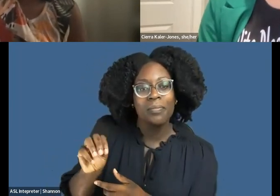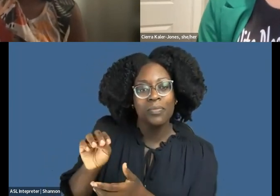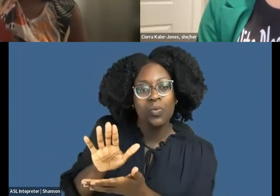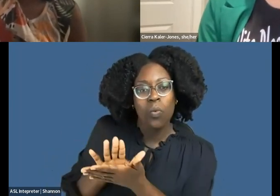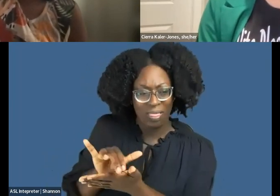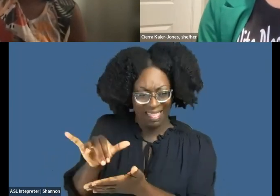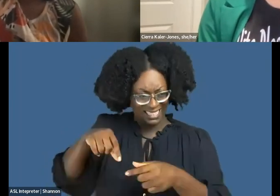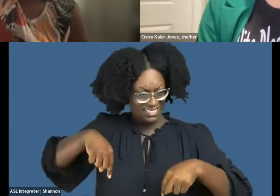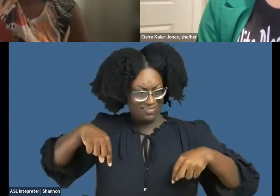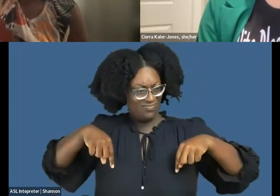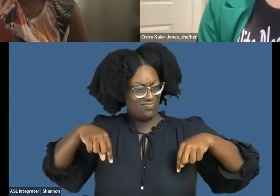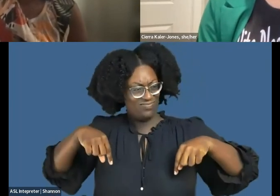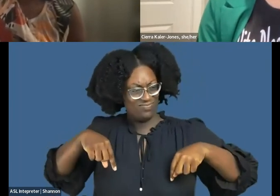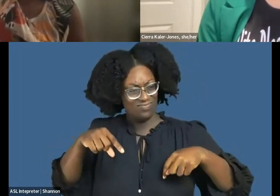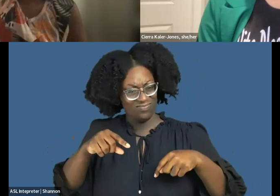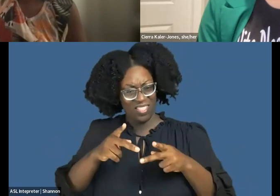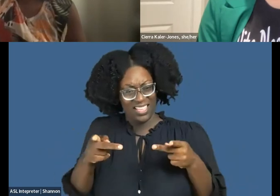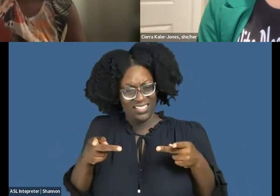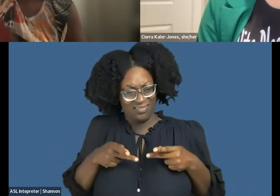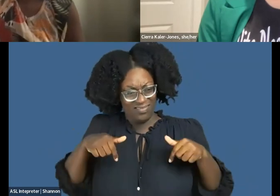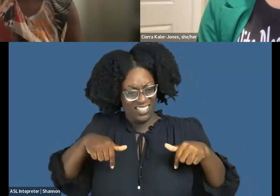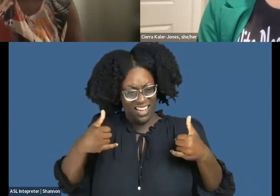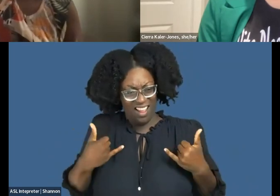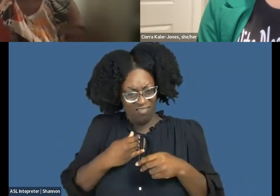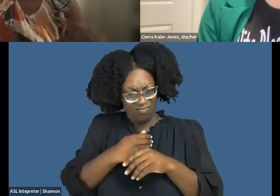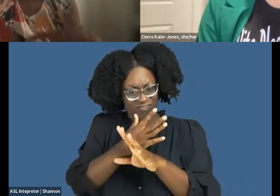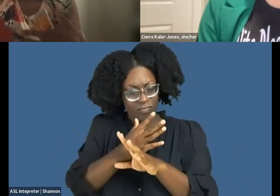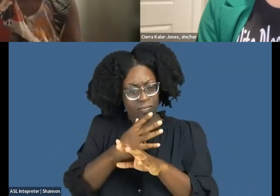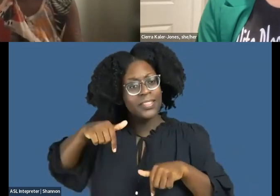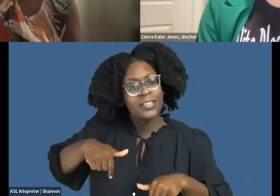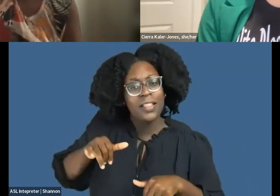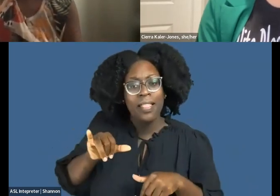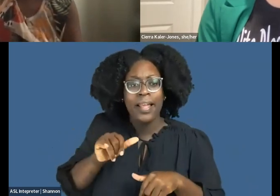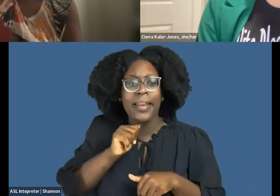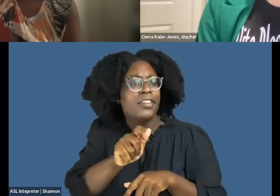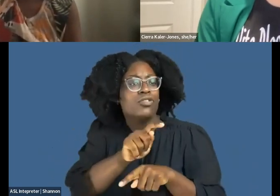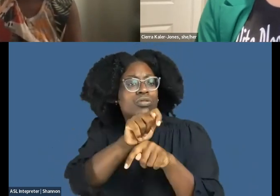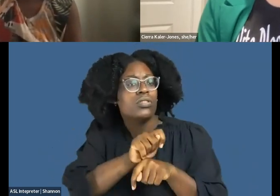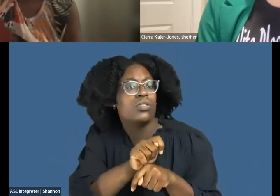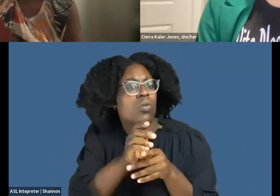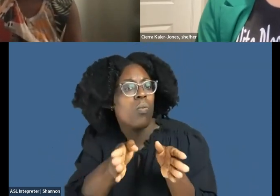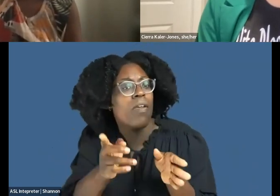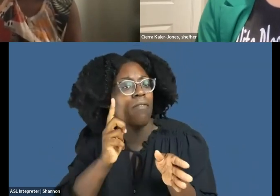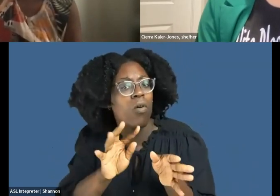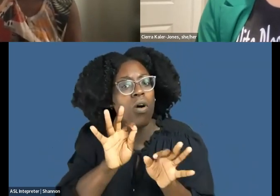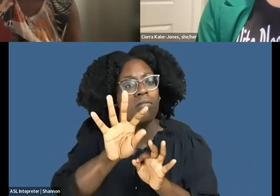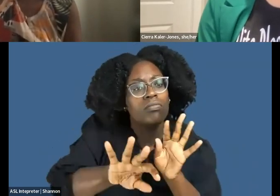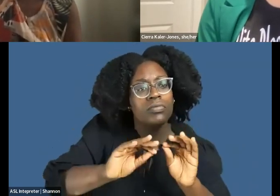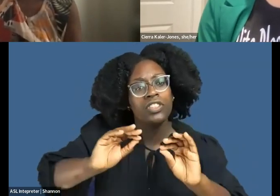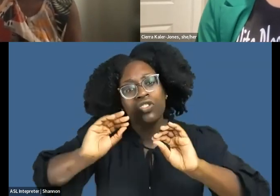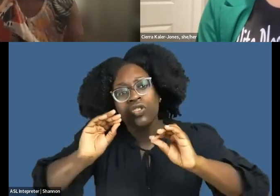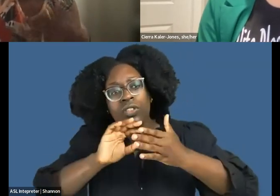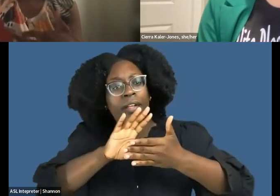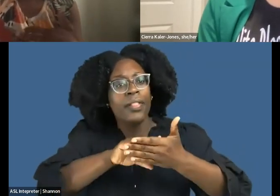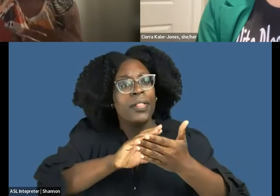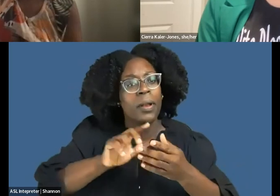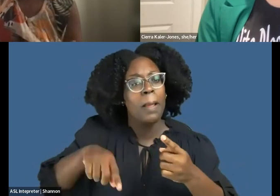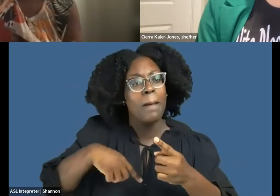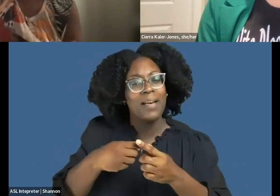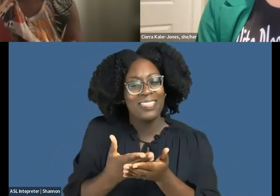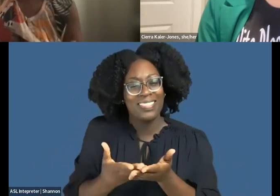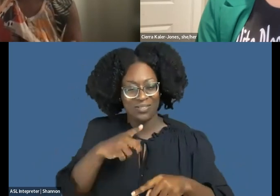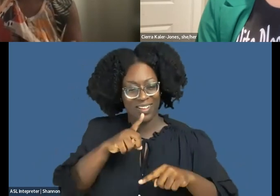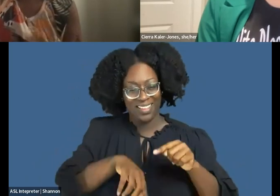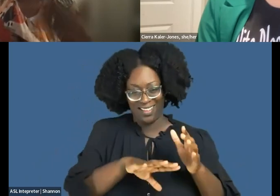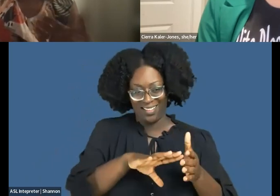may have to do for our students, I'm not suggesting that we don't continue to fight these bills as they come down the line, but that does not